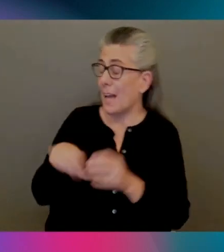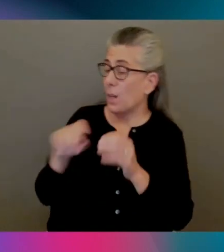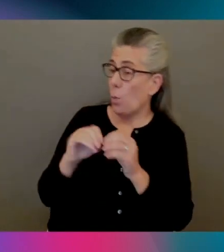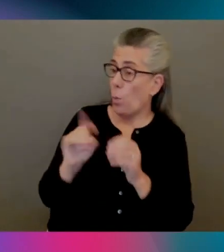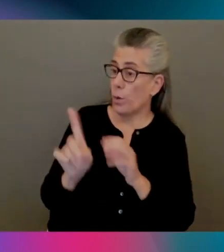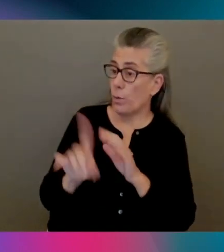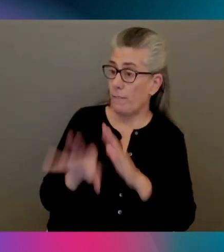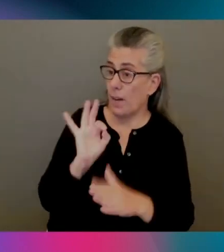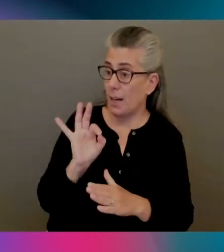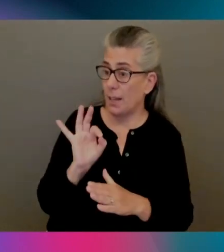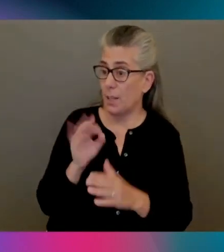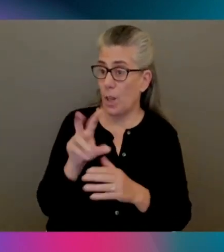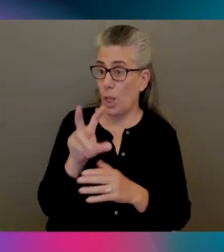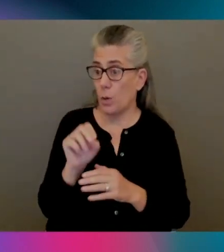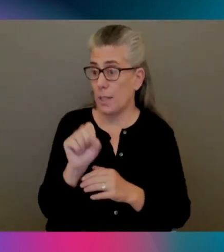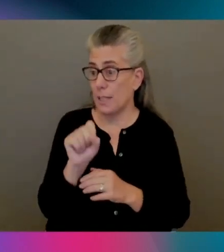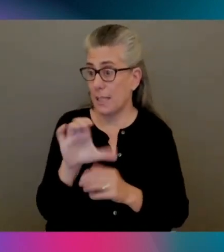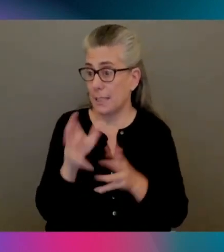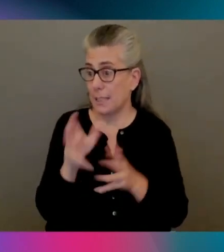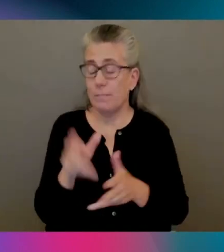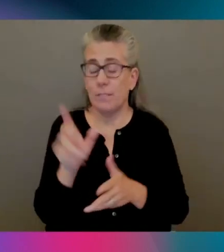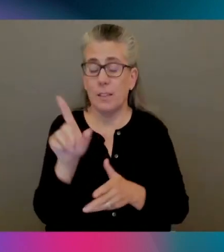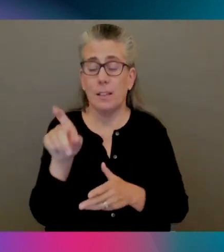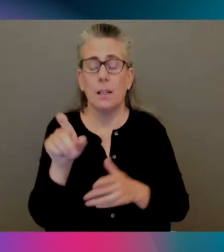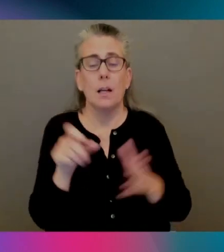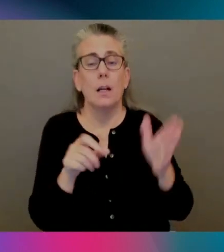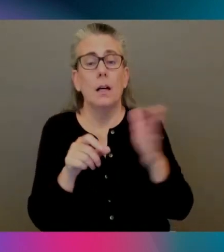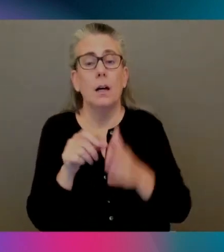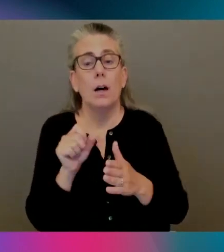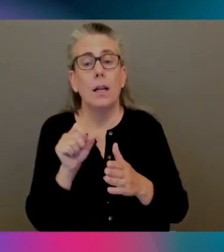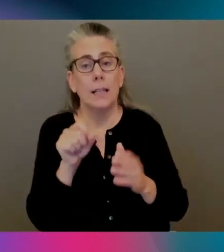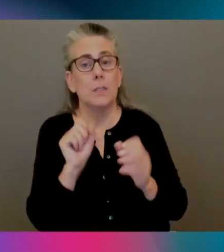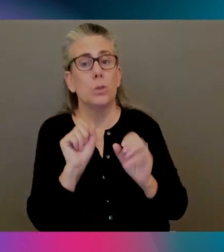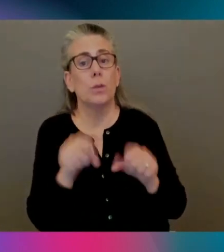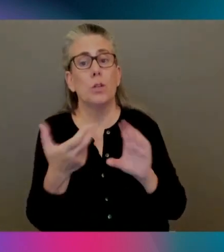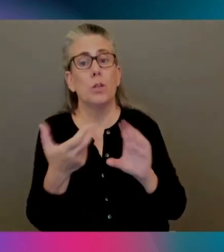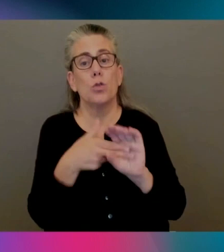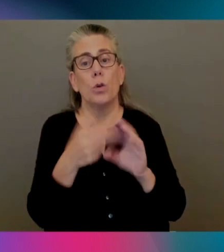are in a preview right now. You can join the wait list, go to the